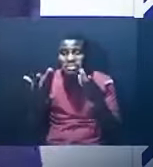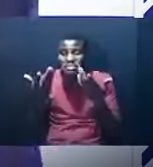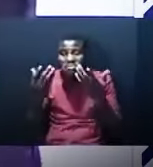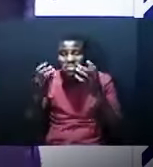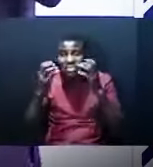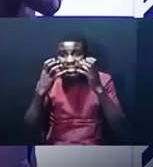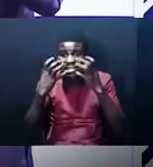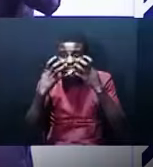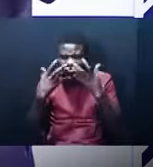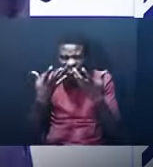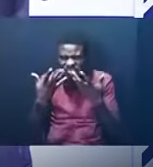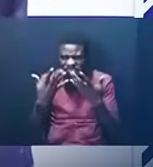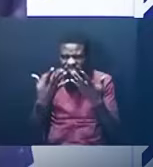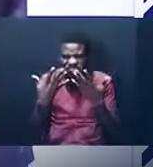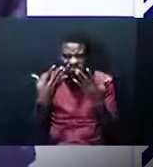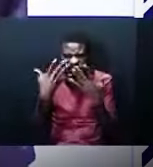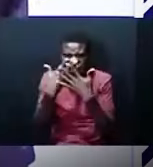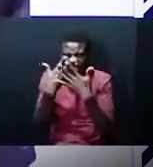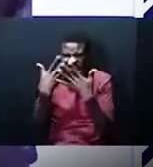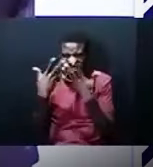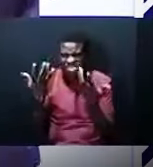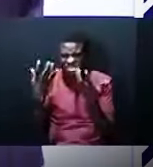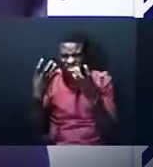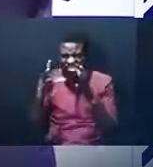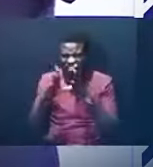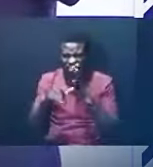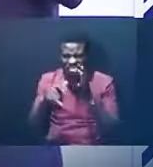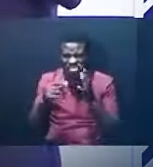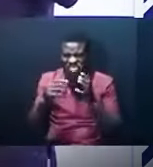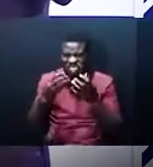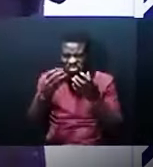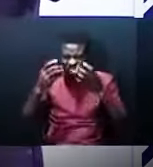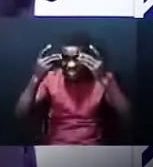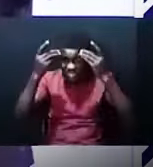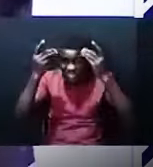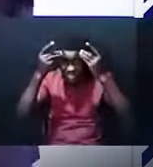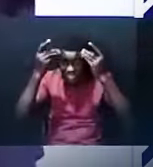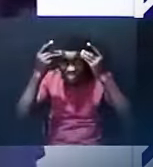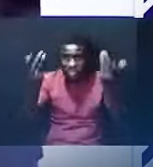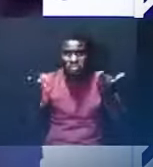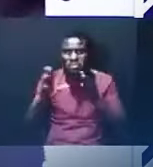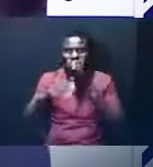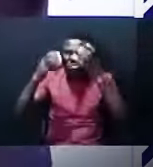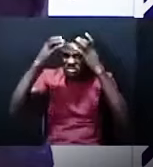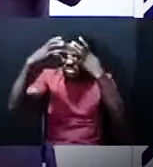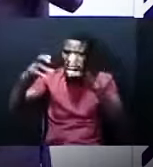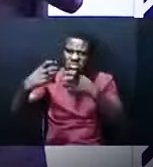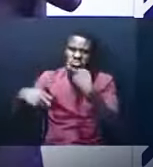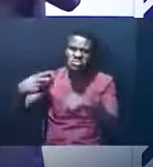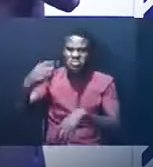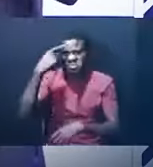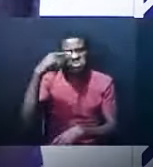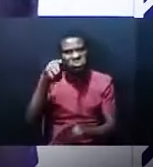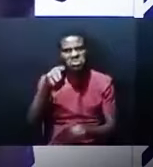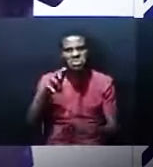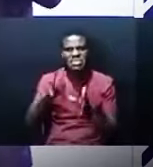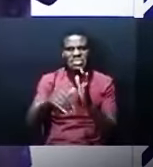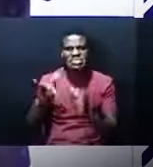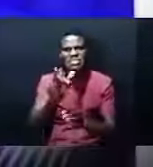And cause a huge problem for you and for many. See, you are